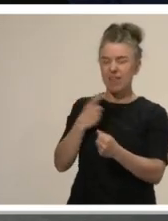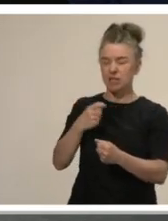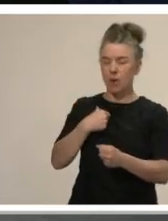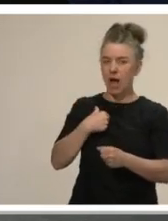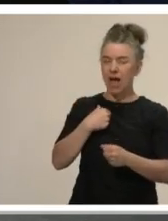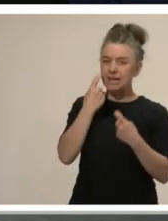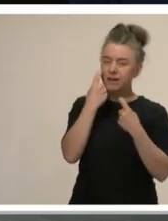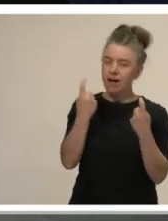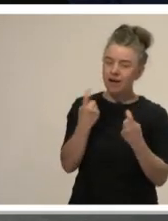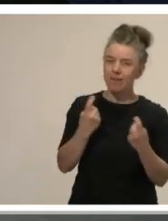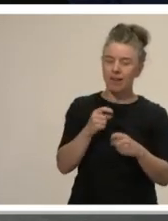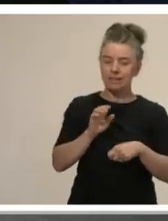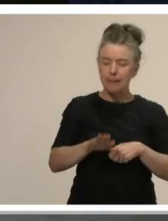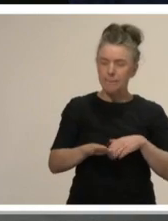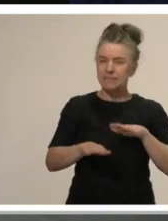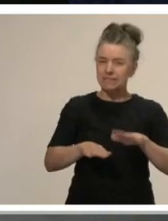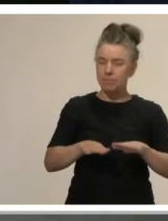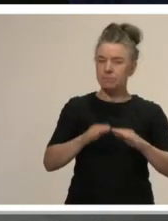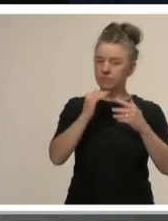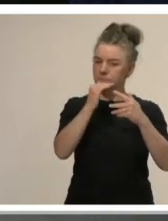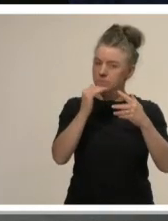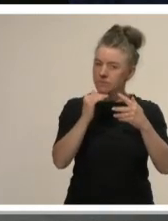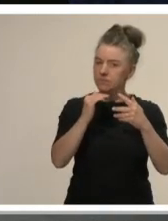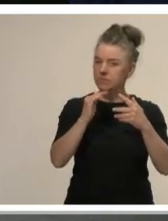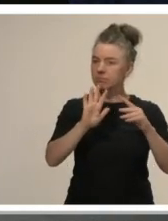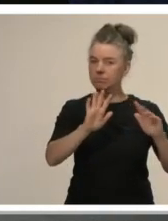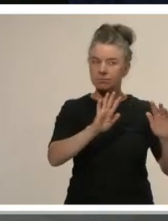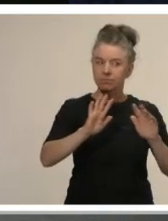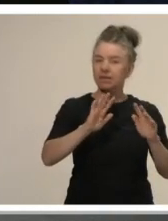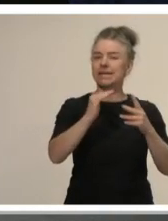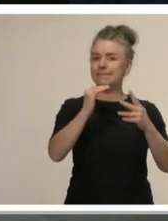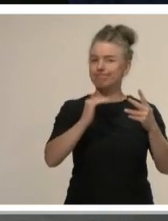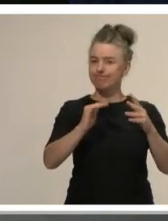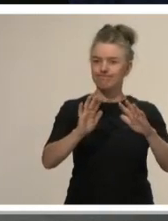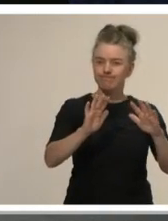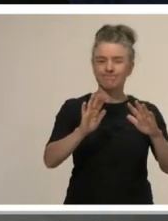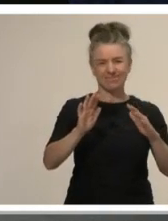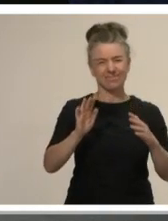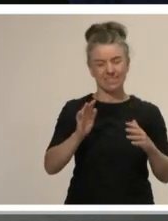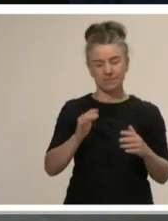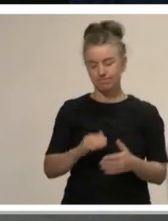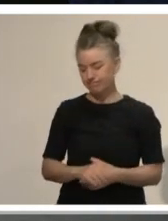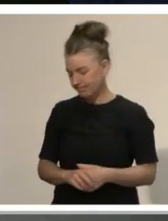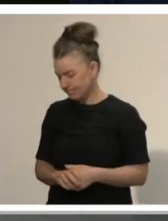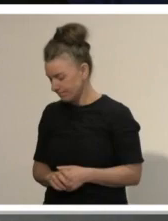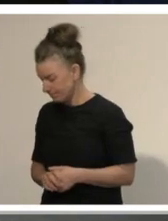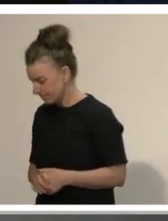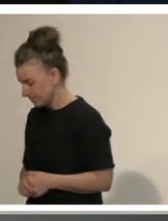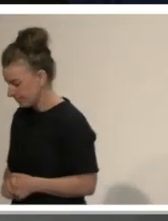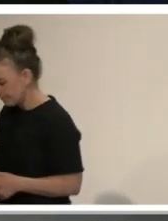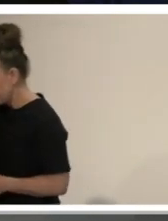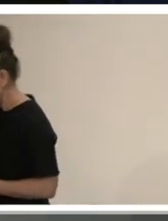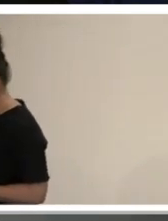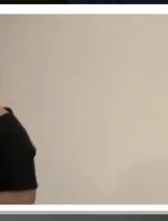slowly, cautiously, confidently down through our alert level system. At the same time, we're very prepared, we're taking nothing